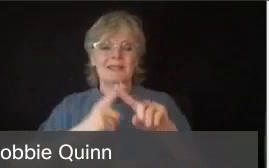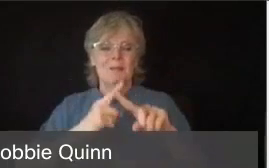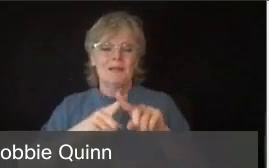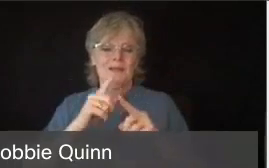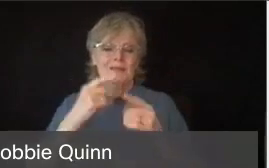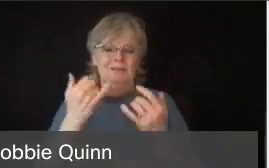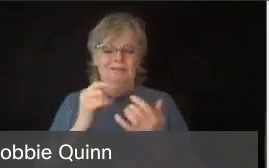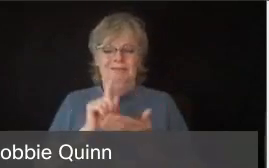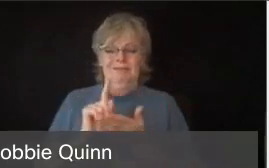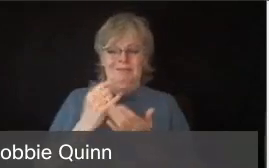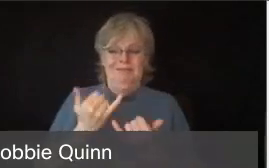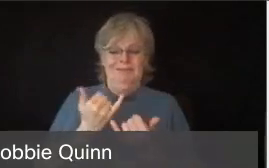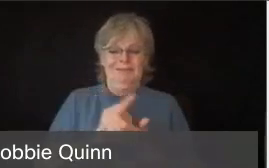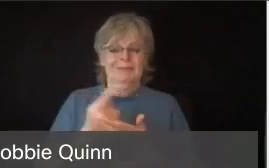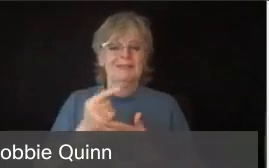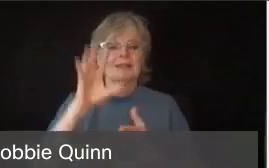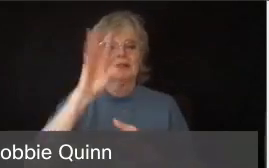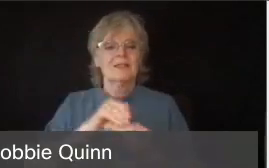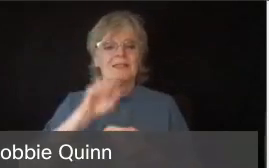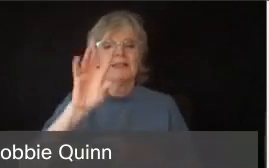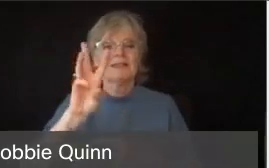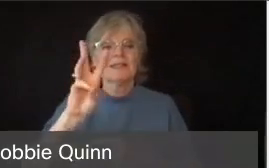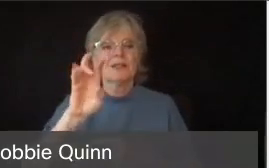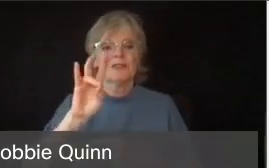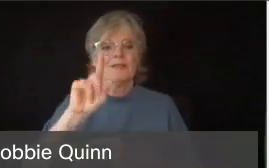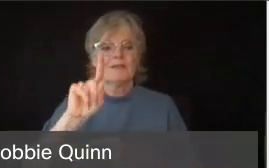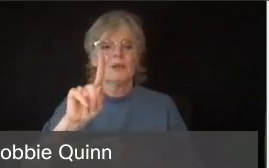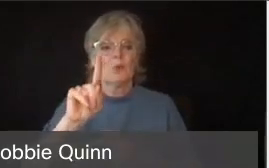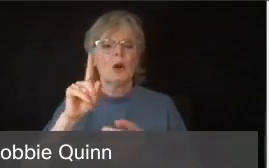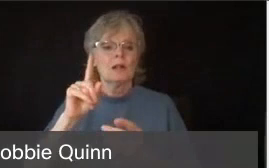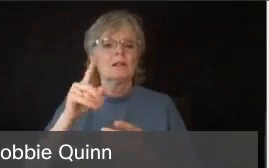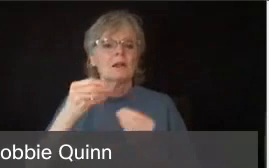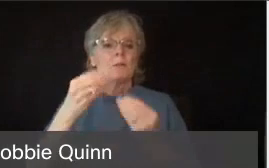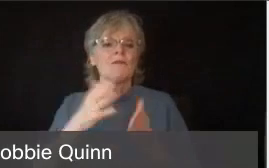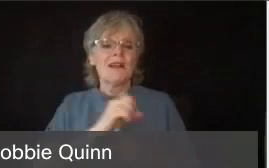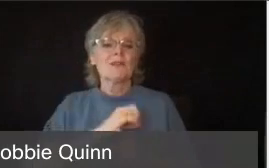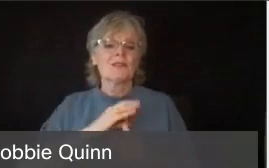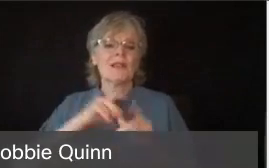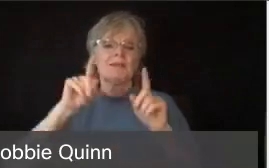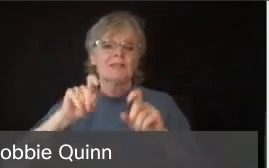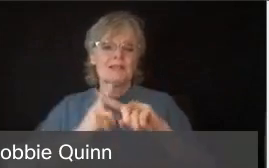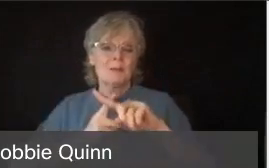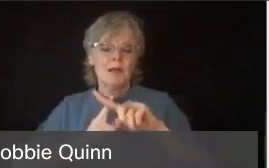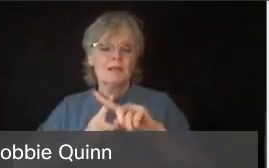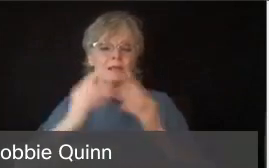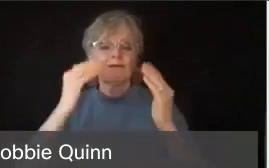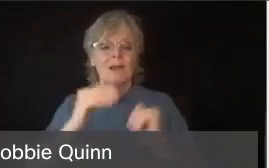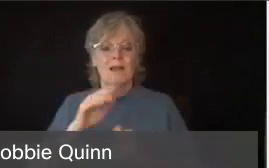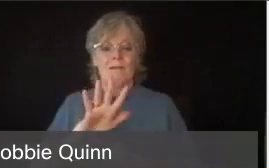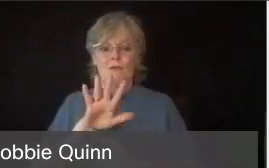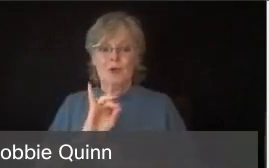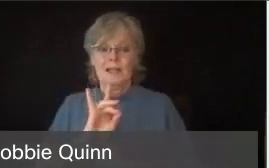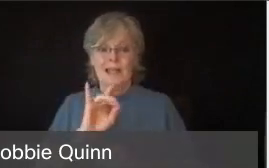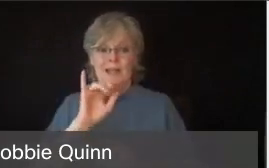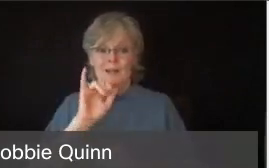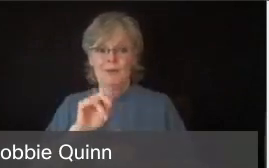for 671 provider staff who have tested positive for COVID. 48 of these work for more